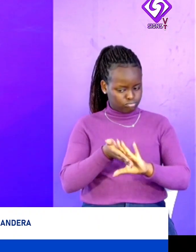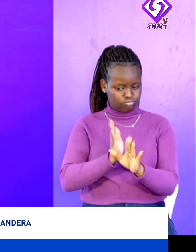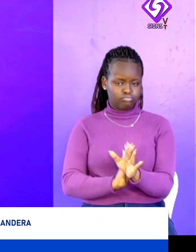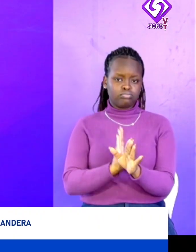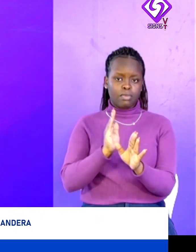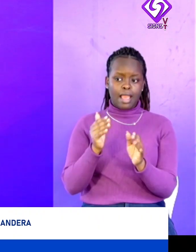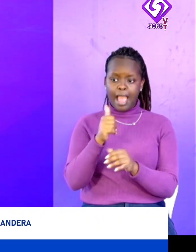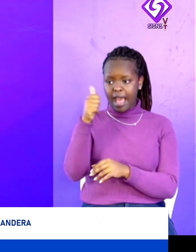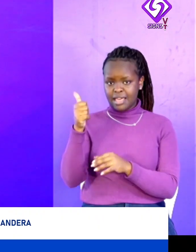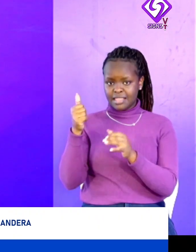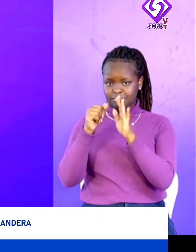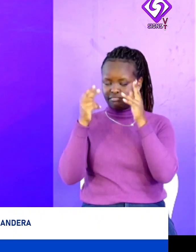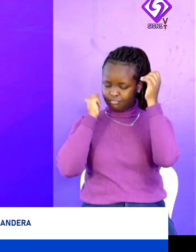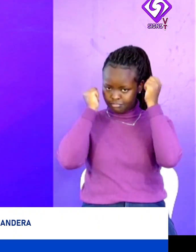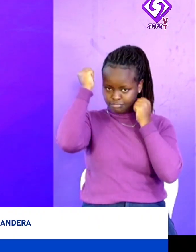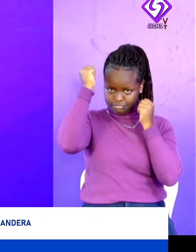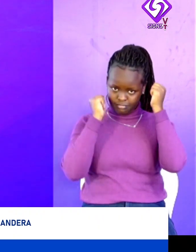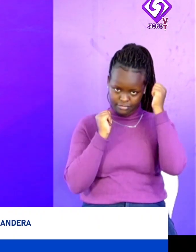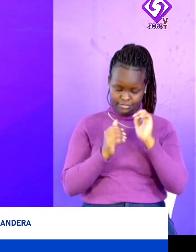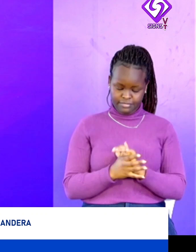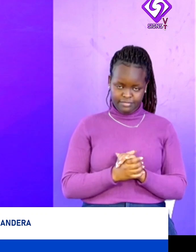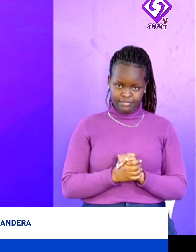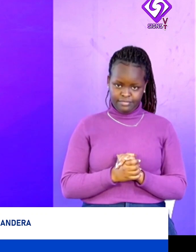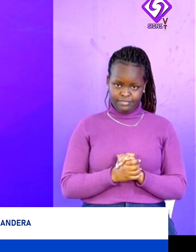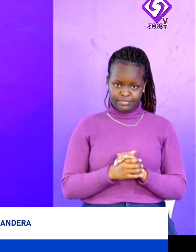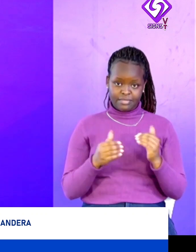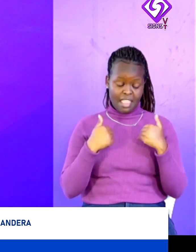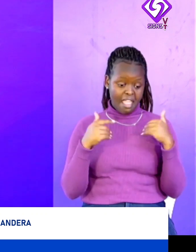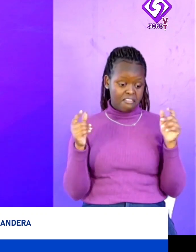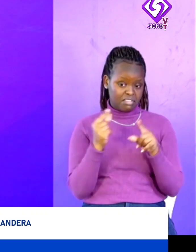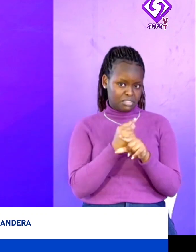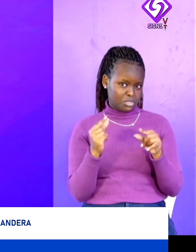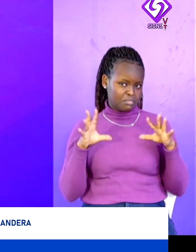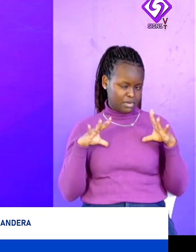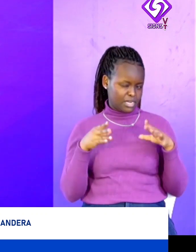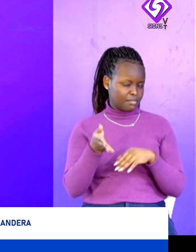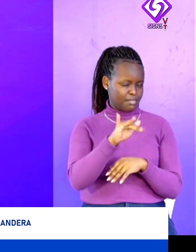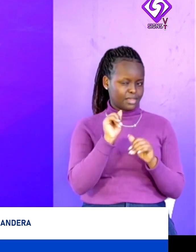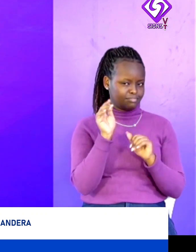foreign forces. Let's take a short break. We'll be right back.